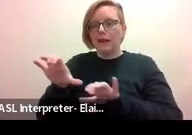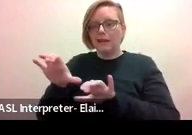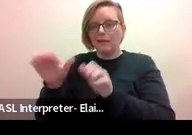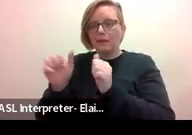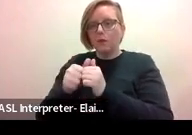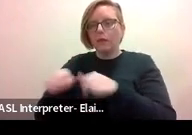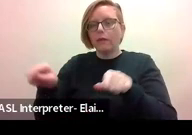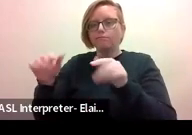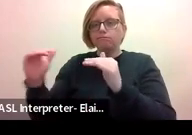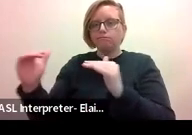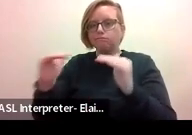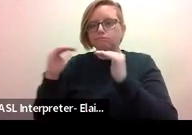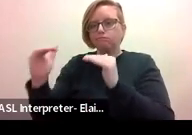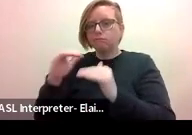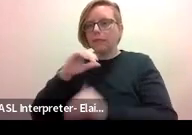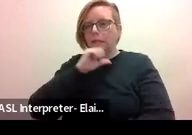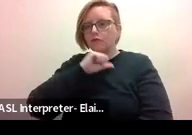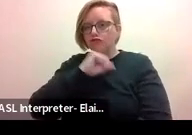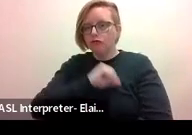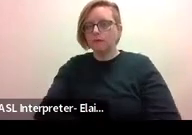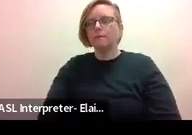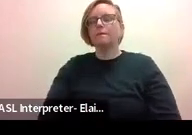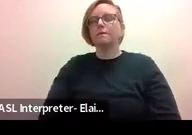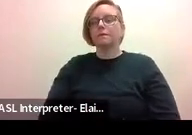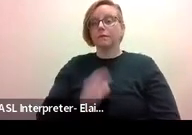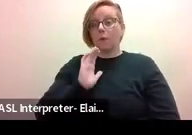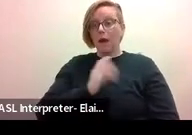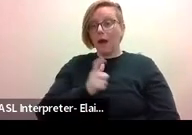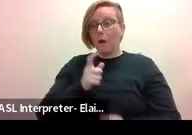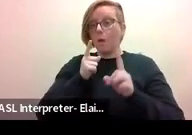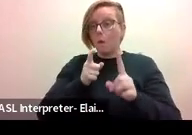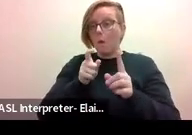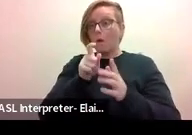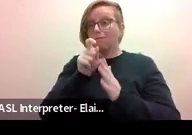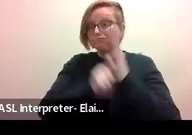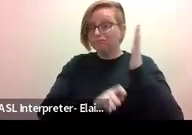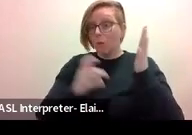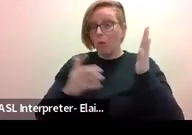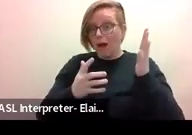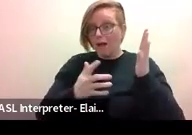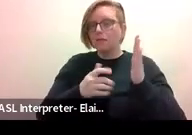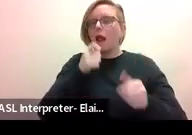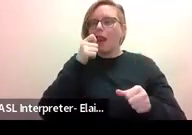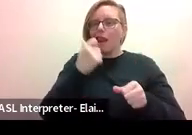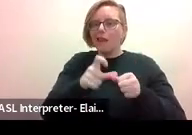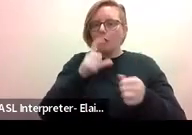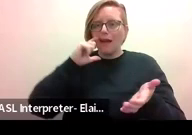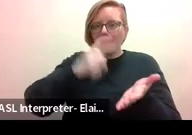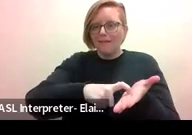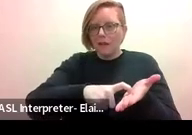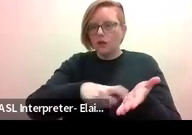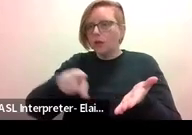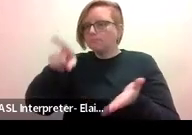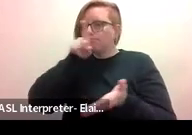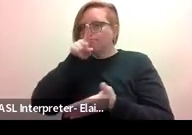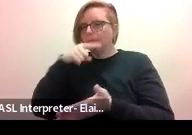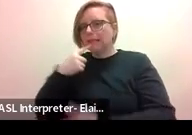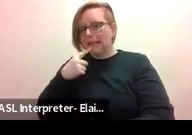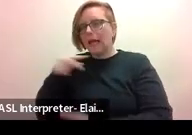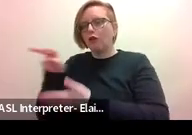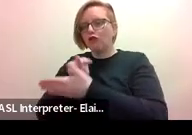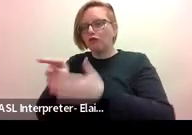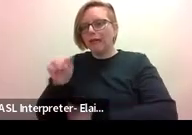So we're writing the goal around letter ID, not reading at grade level.